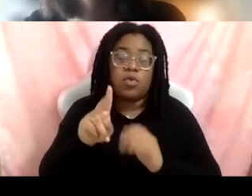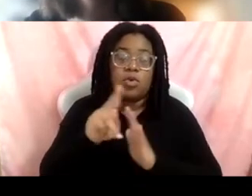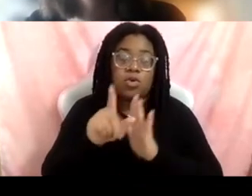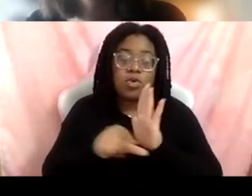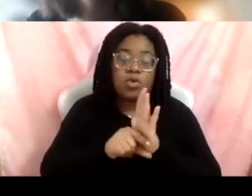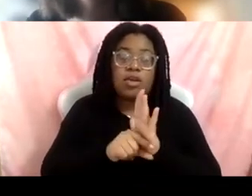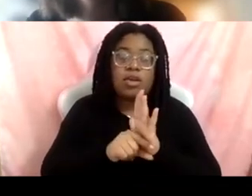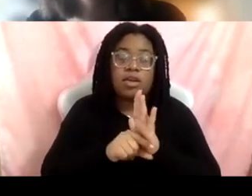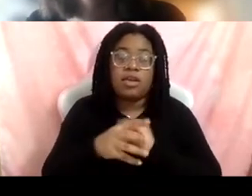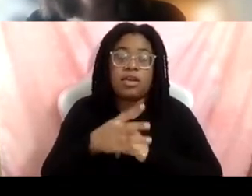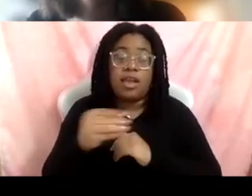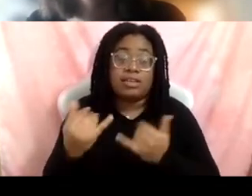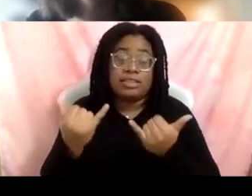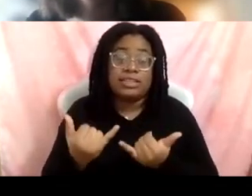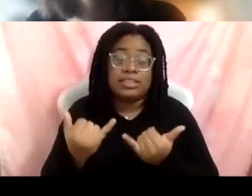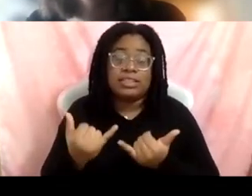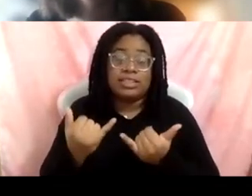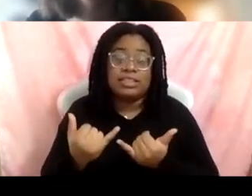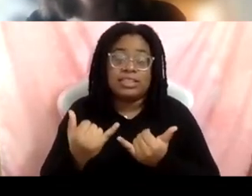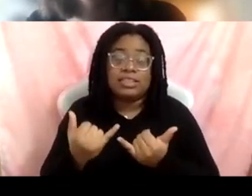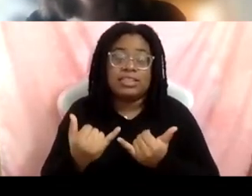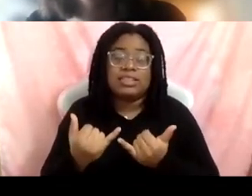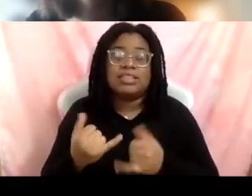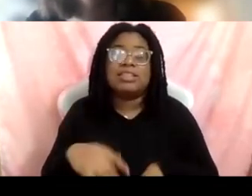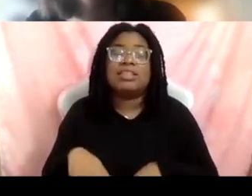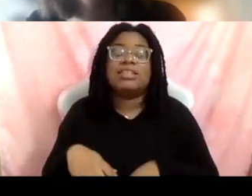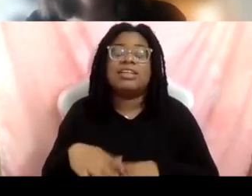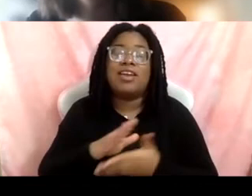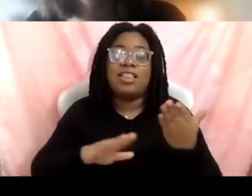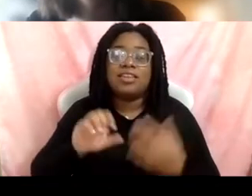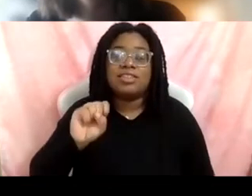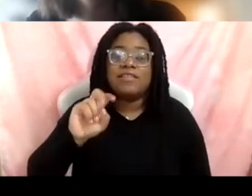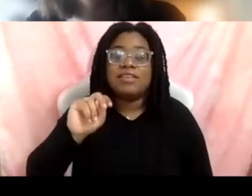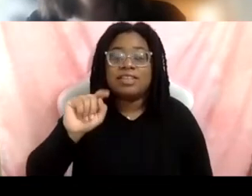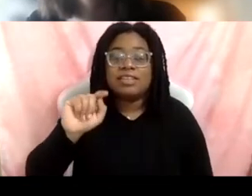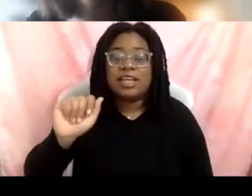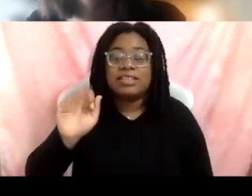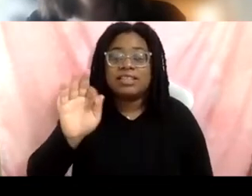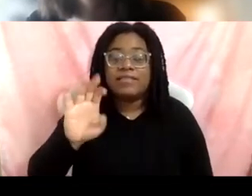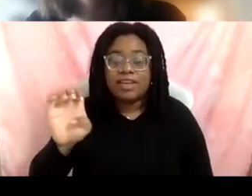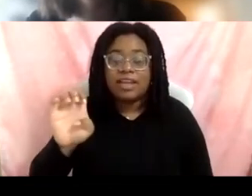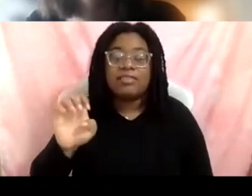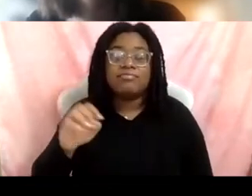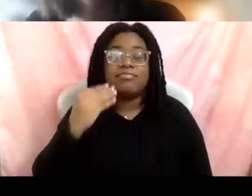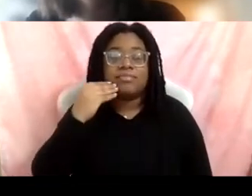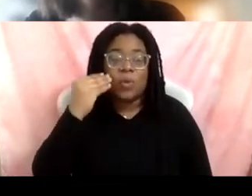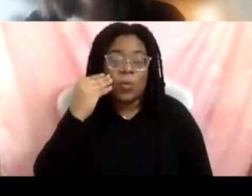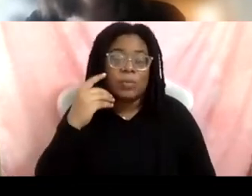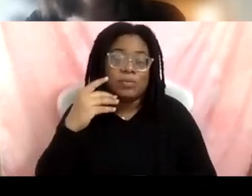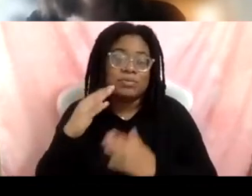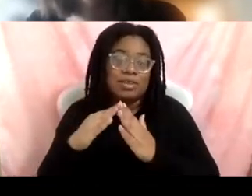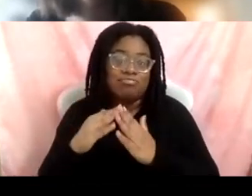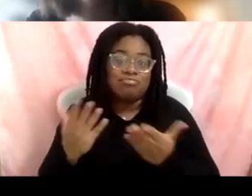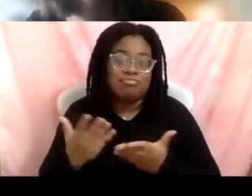undergraduate at a now defunct College of Santa Fe in my hometown of Santa Fe, New Mexico. And then for